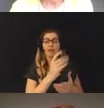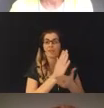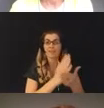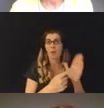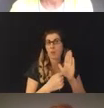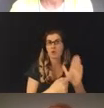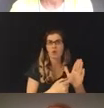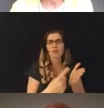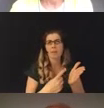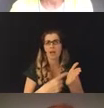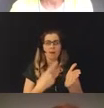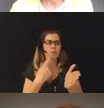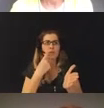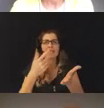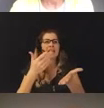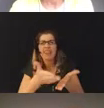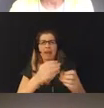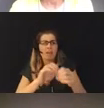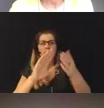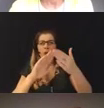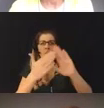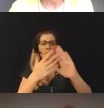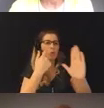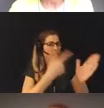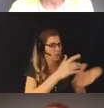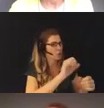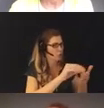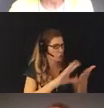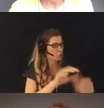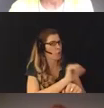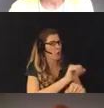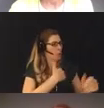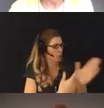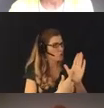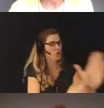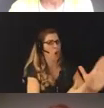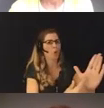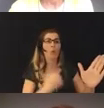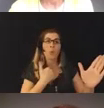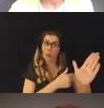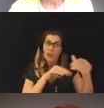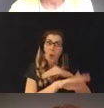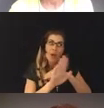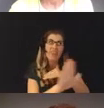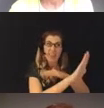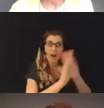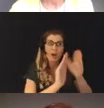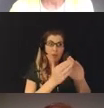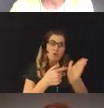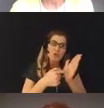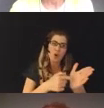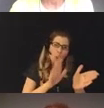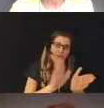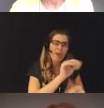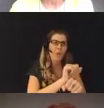work within communities, right? Instead of asking them to come to the schools, we're going out there, right, into their neighborhoods, their communities, and showing their work. It